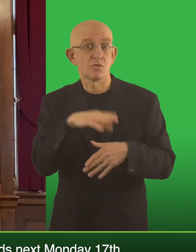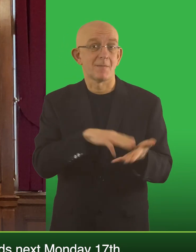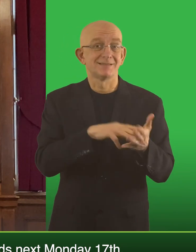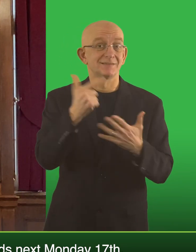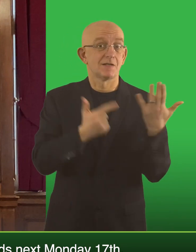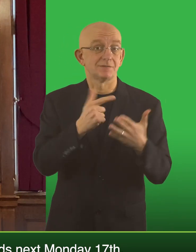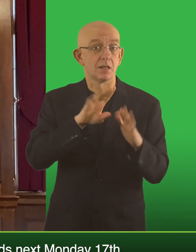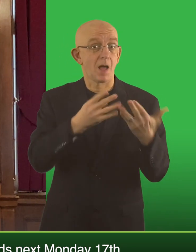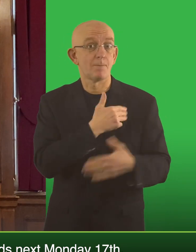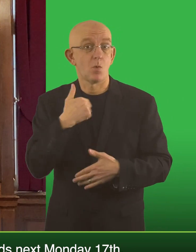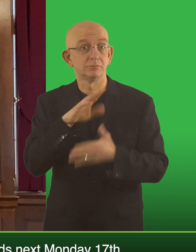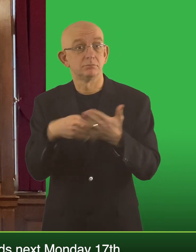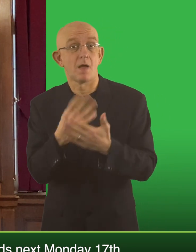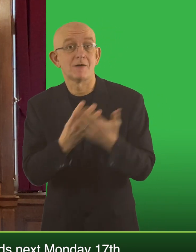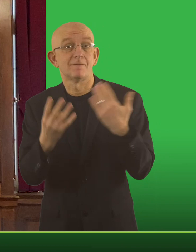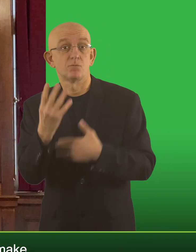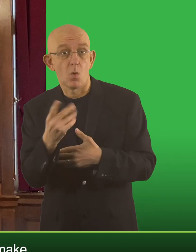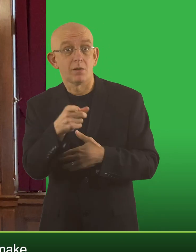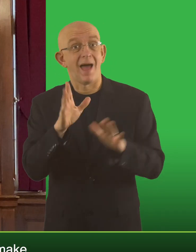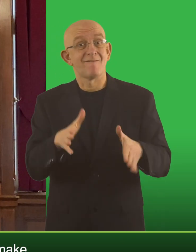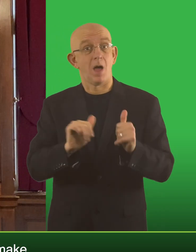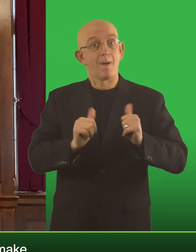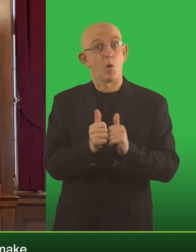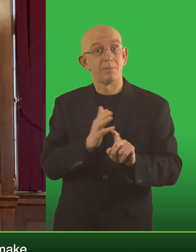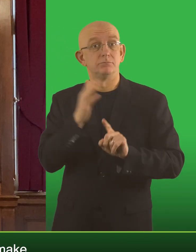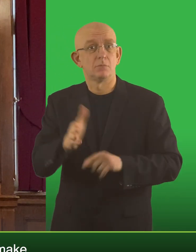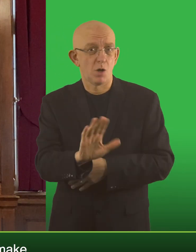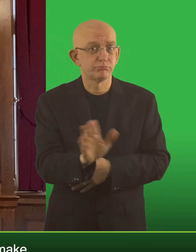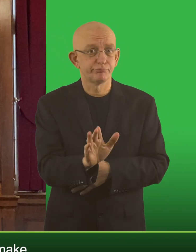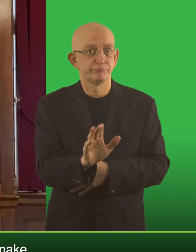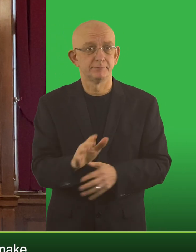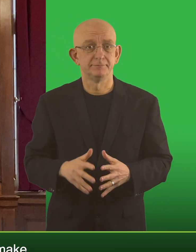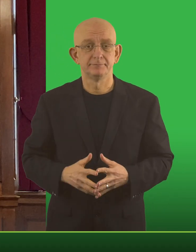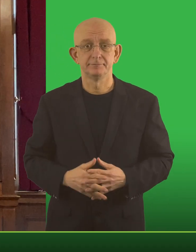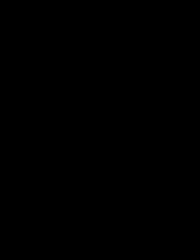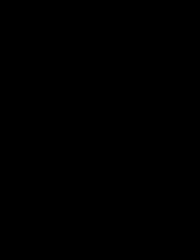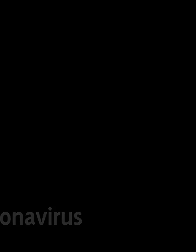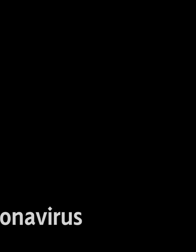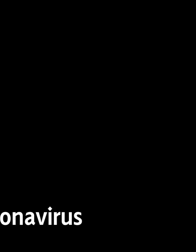Monday, the 17th, from 9 till 4:30, and you don't need to make an appointment to go there.